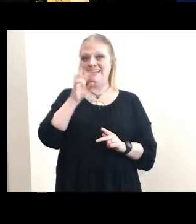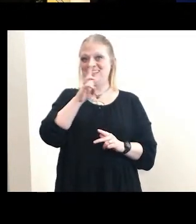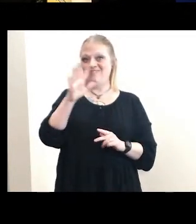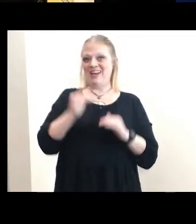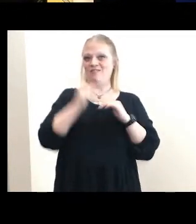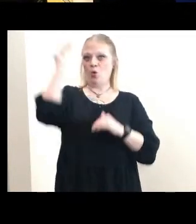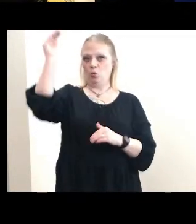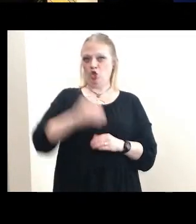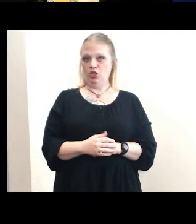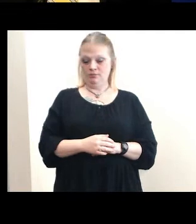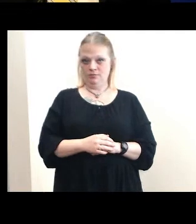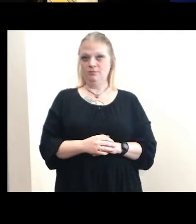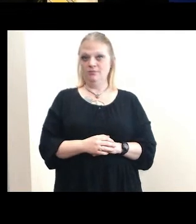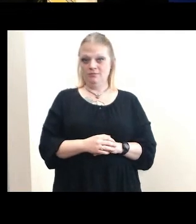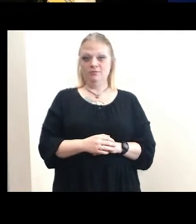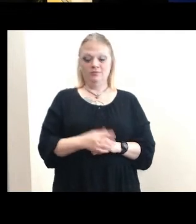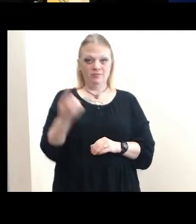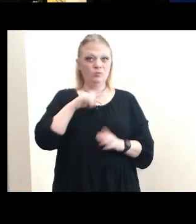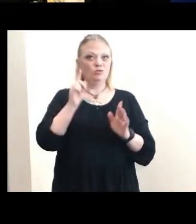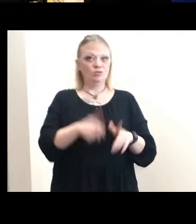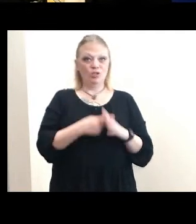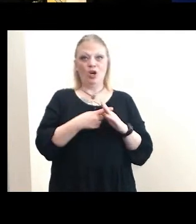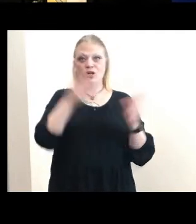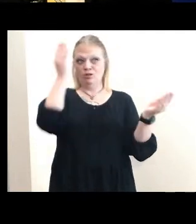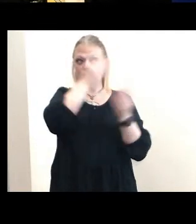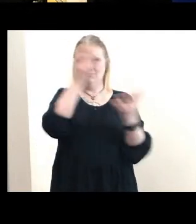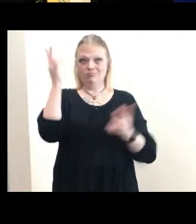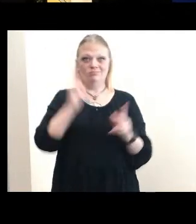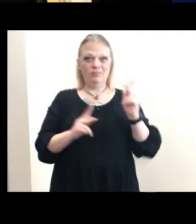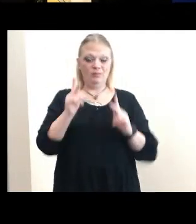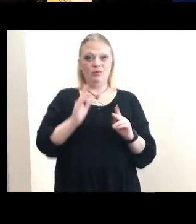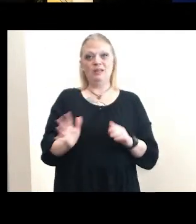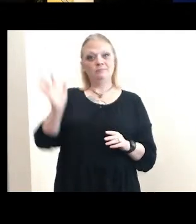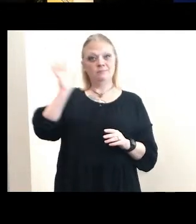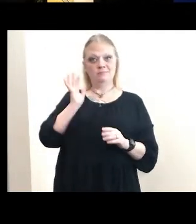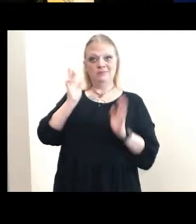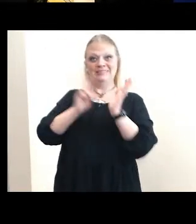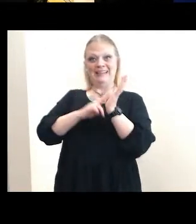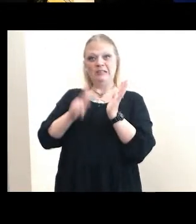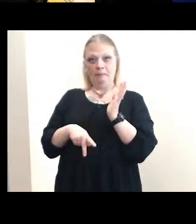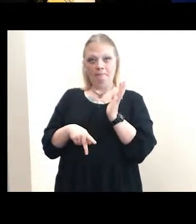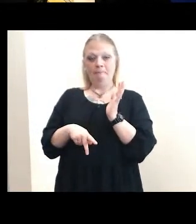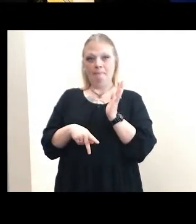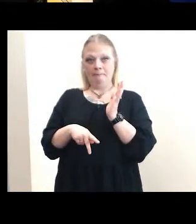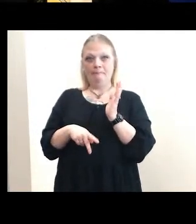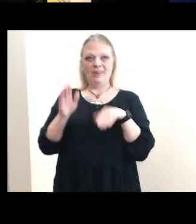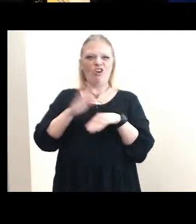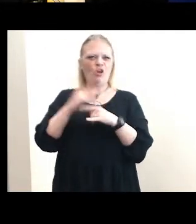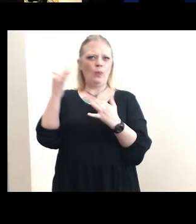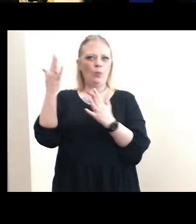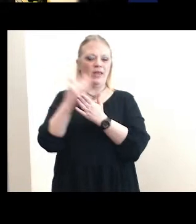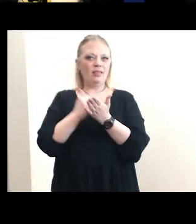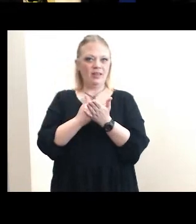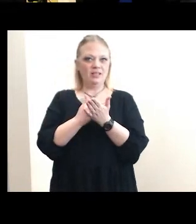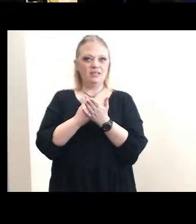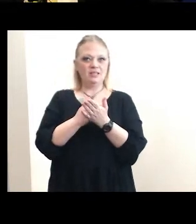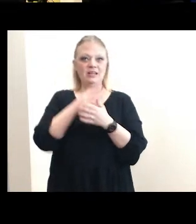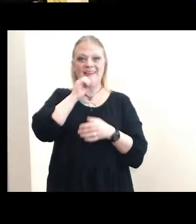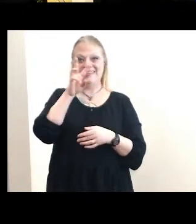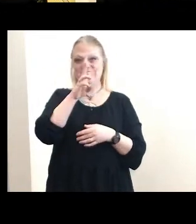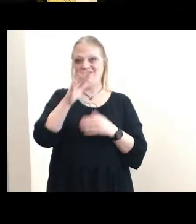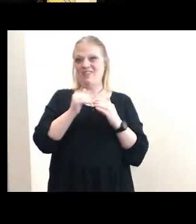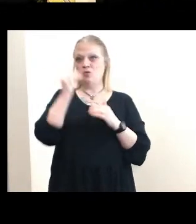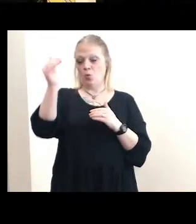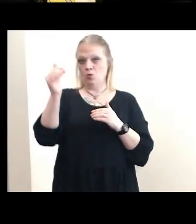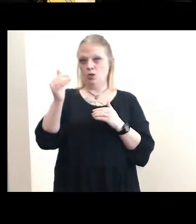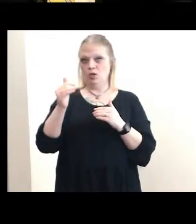and older. And we are starting to notify individuals who previously signed up on our wait list that are 65 and older